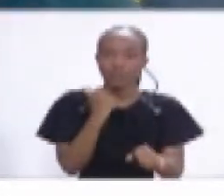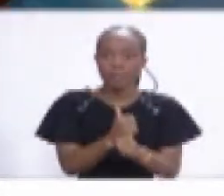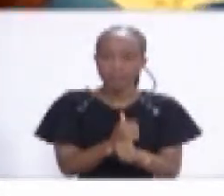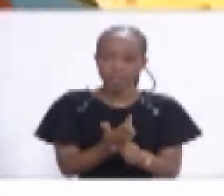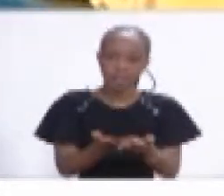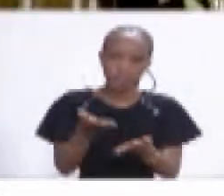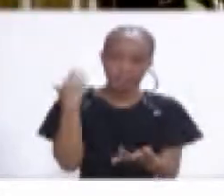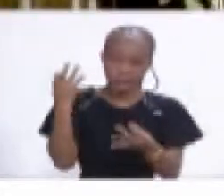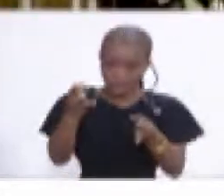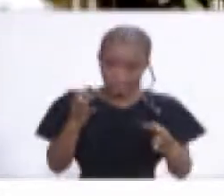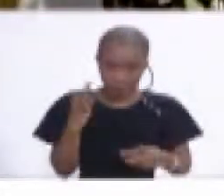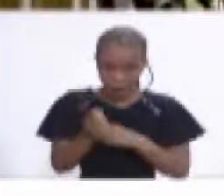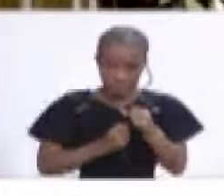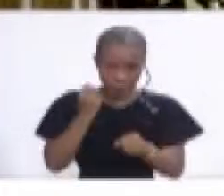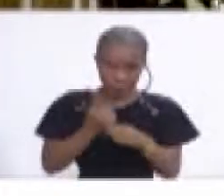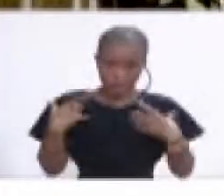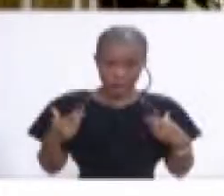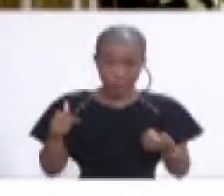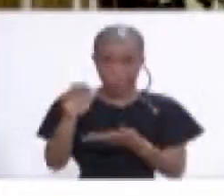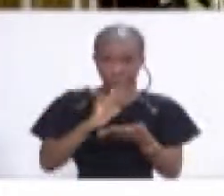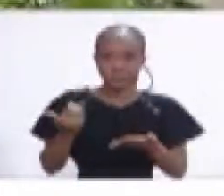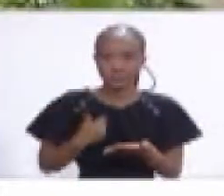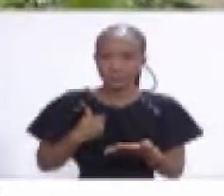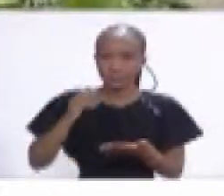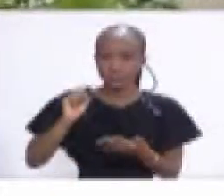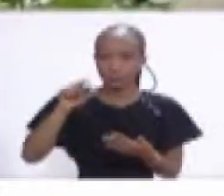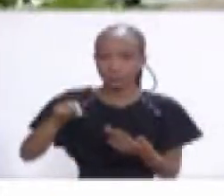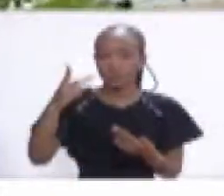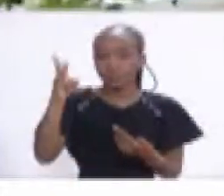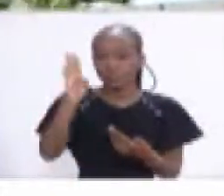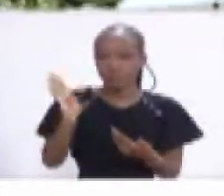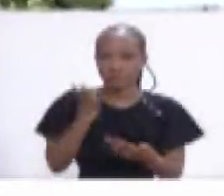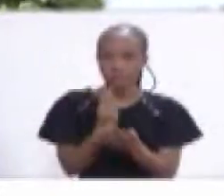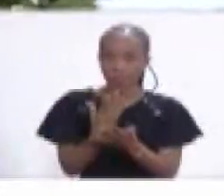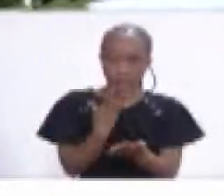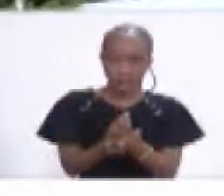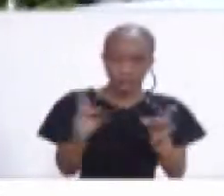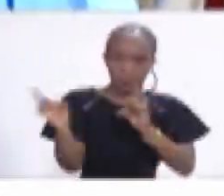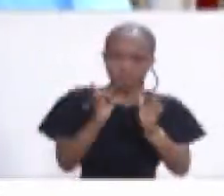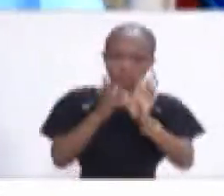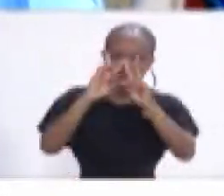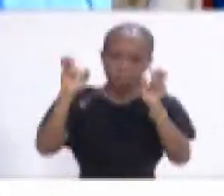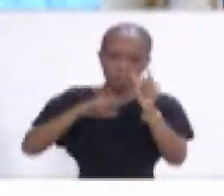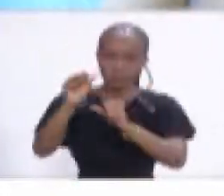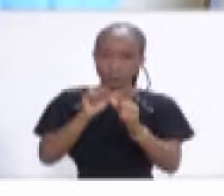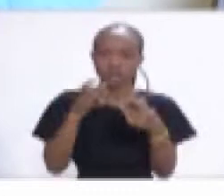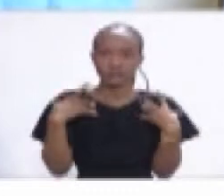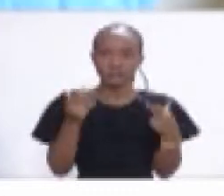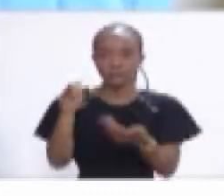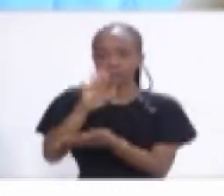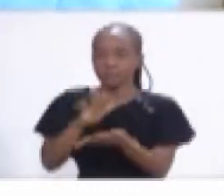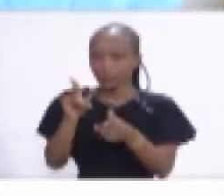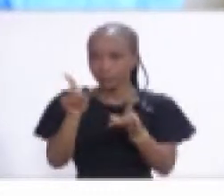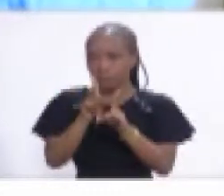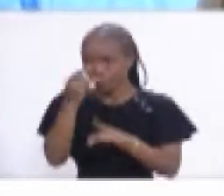the last financial year, the health sector received a sum of 5.2 billion Kenya shillings to handle matters surrounding the health sector. And this year, with